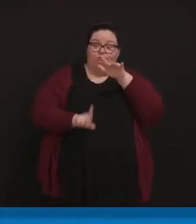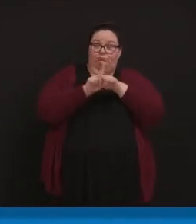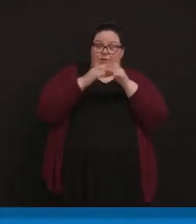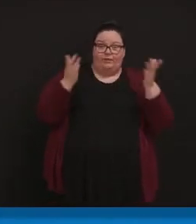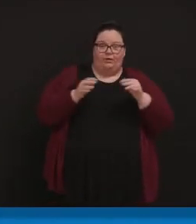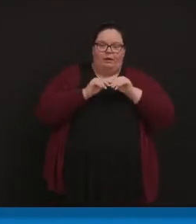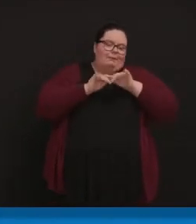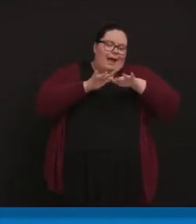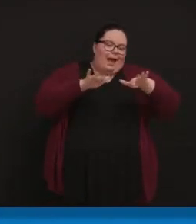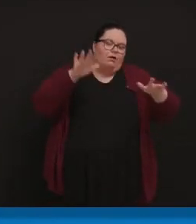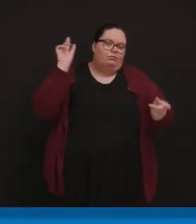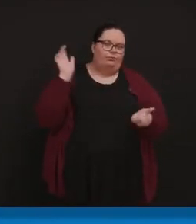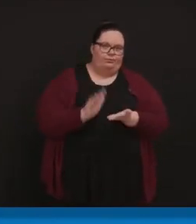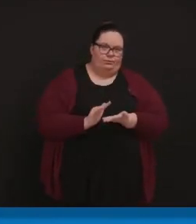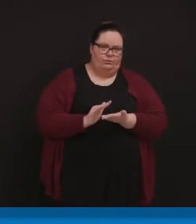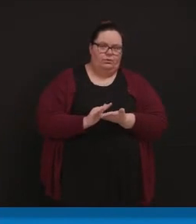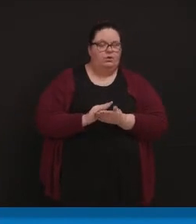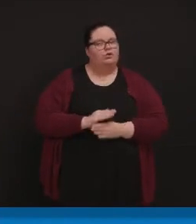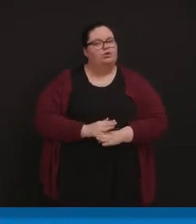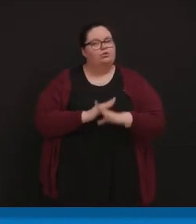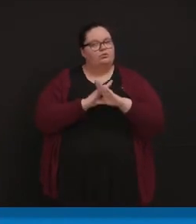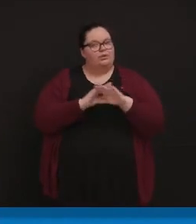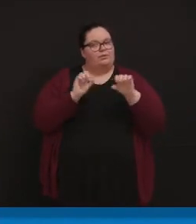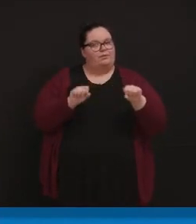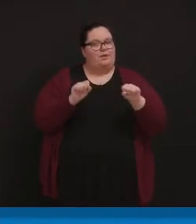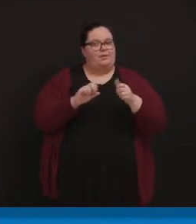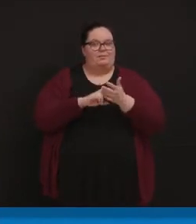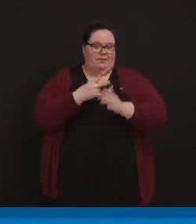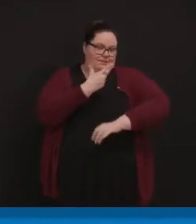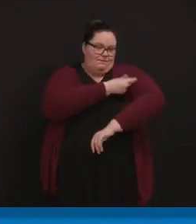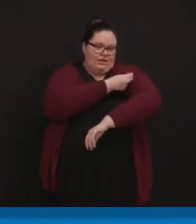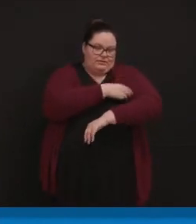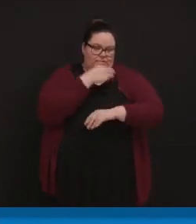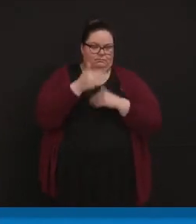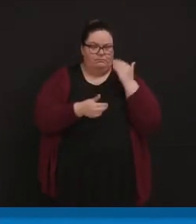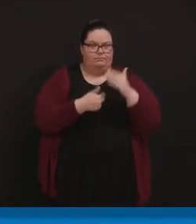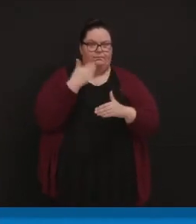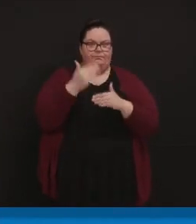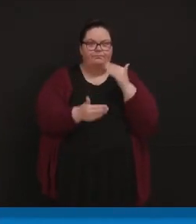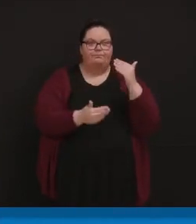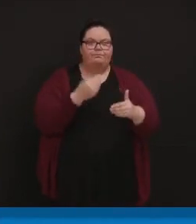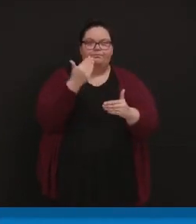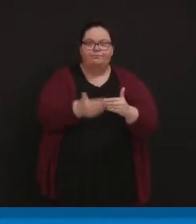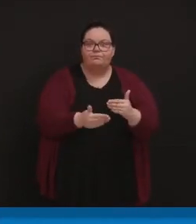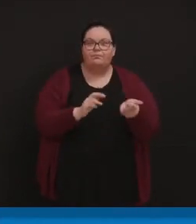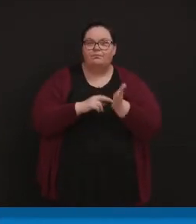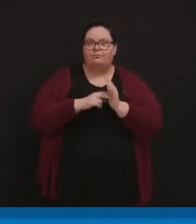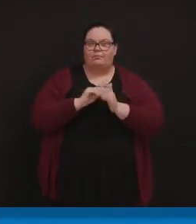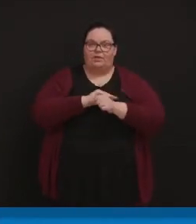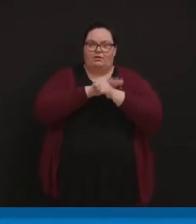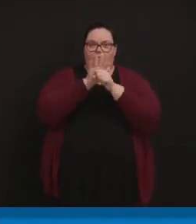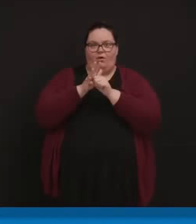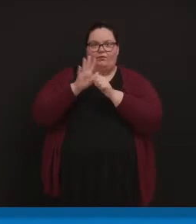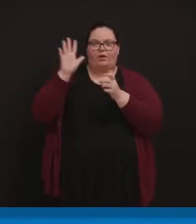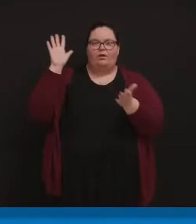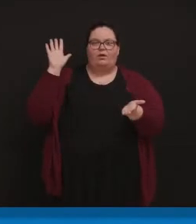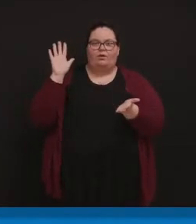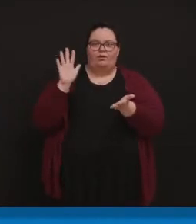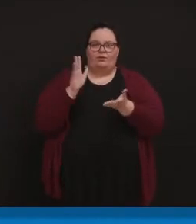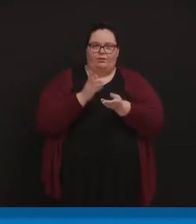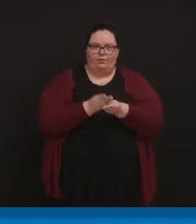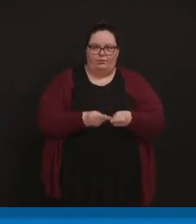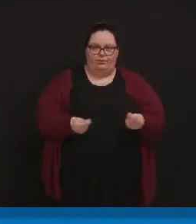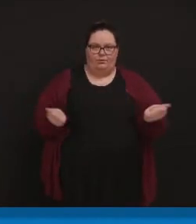here. You are also protecting our ability to move forward with our vaccination campaign, which will help bring this pandemic to an end. I